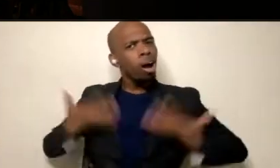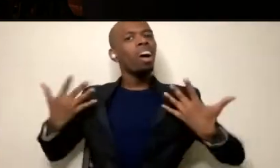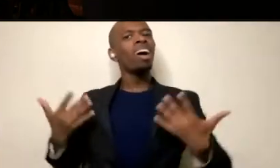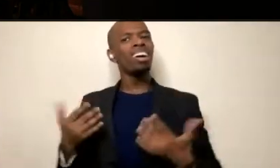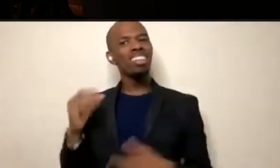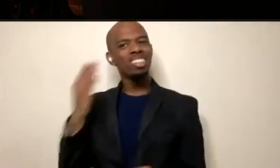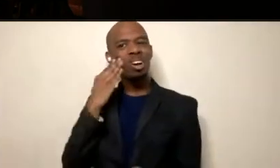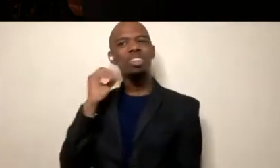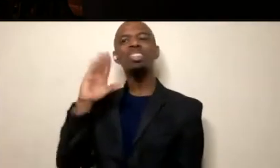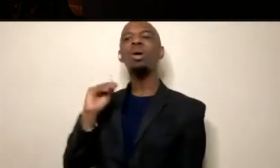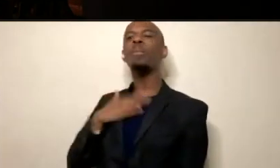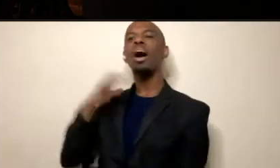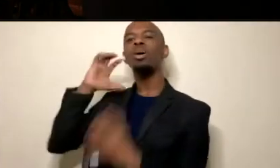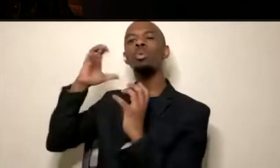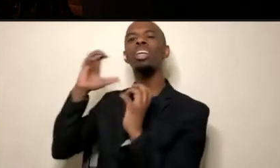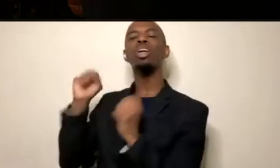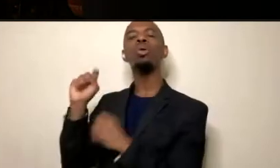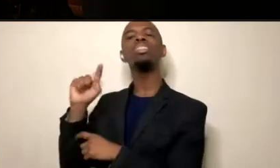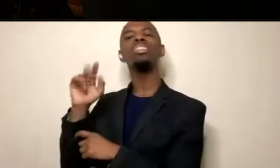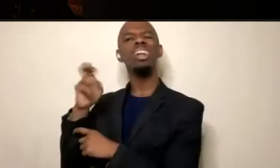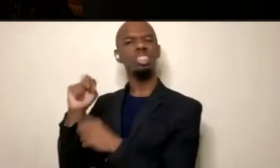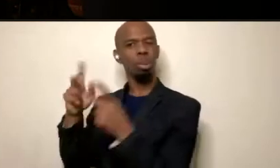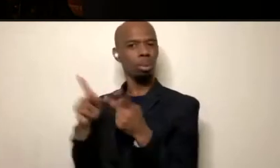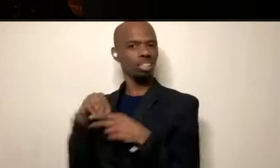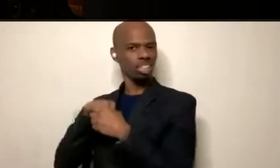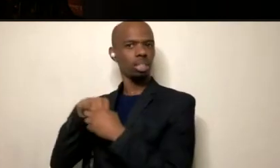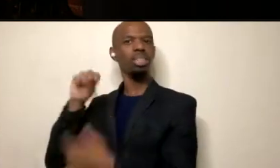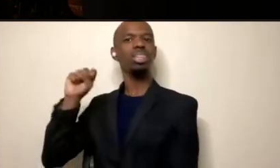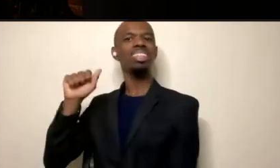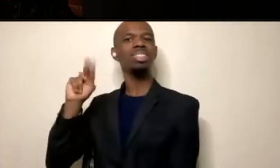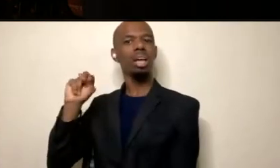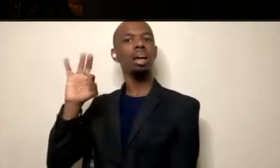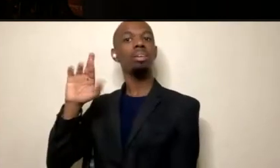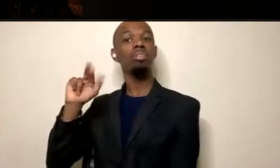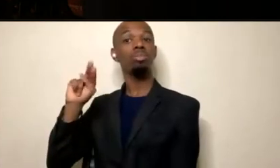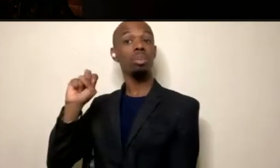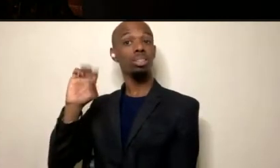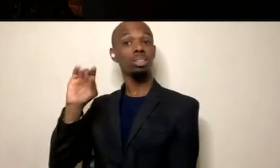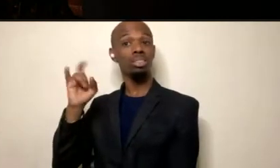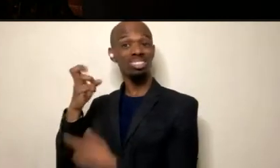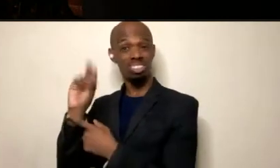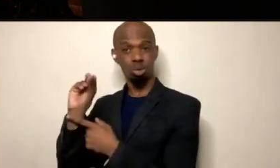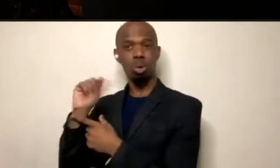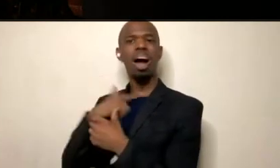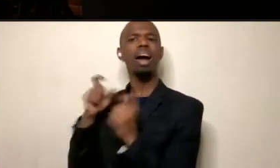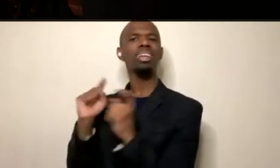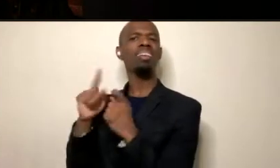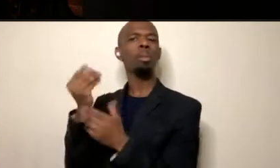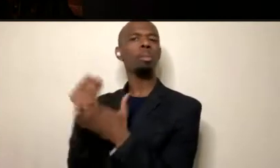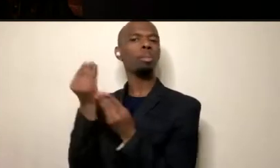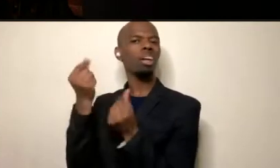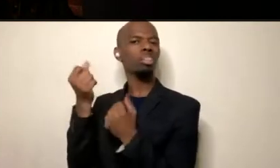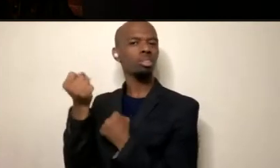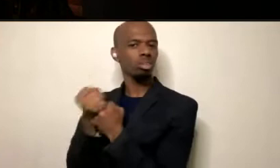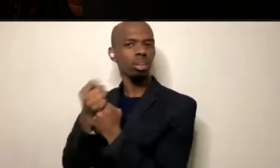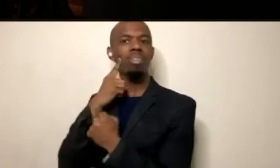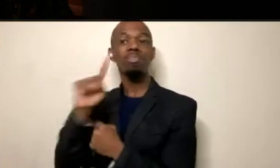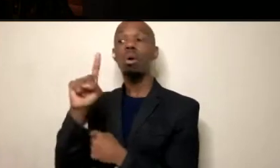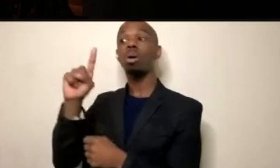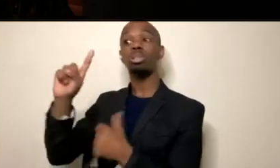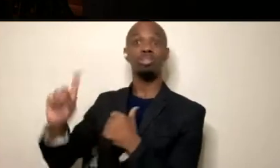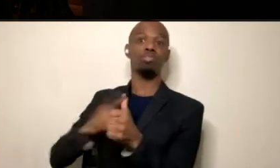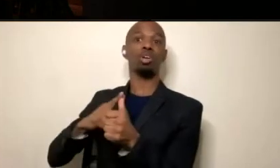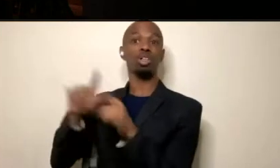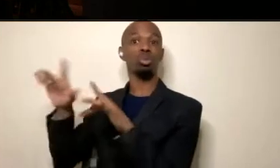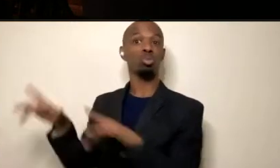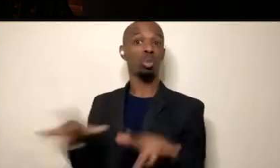radio station in San Francisco, I gave them a donation, and they sent me the original recordings. So all of a sudden, I'm reading, looking at this notebook, but